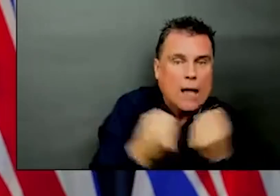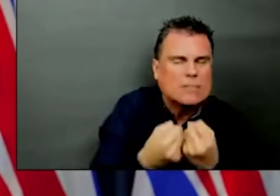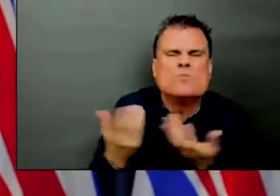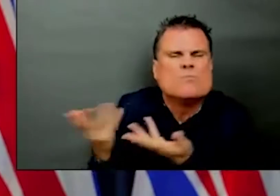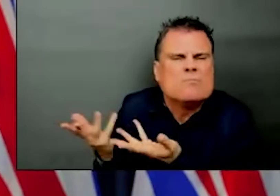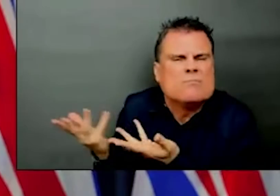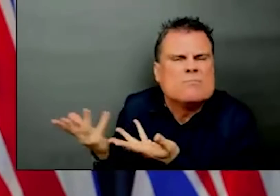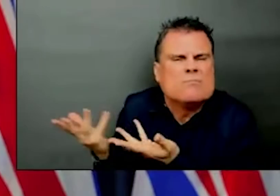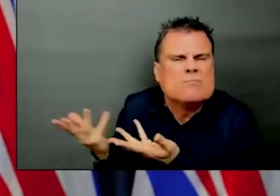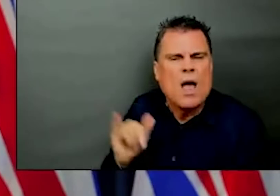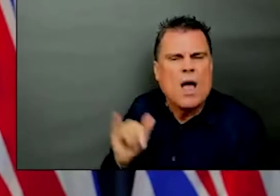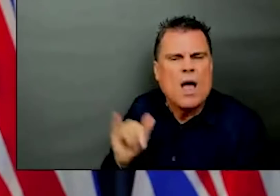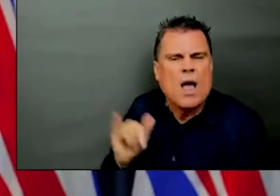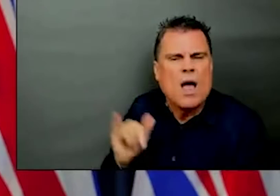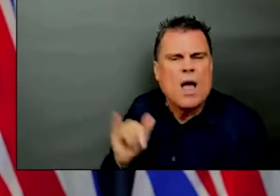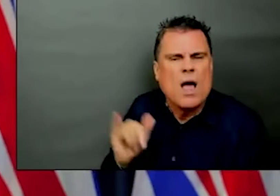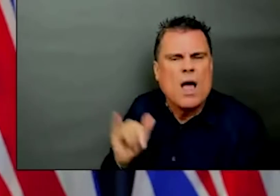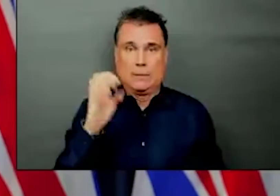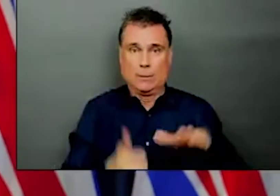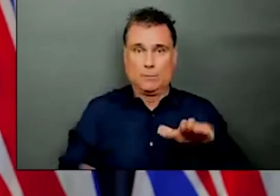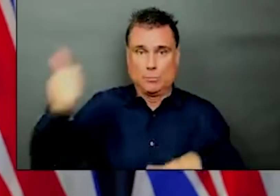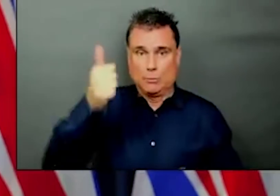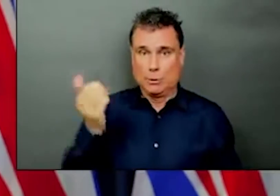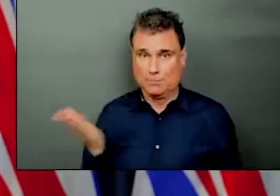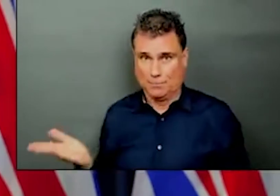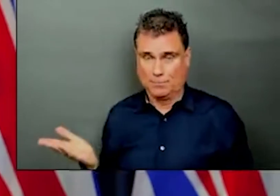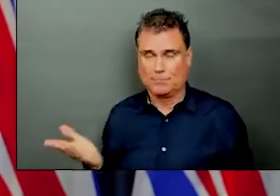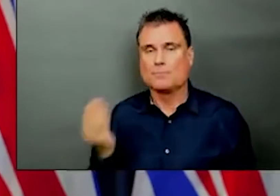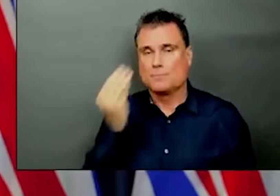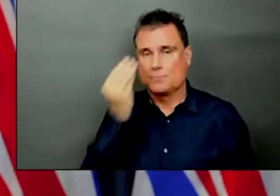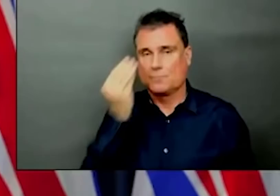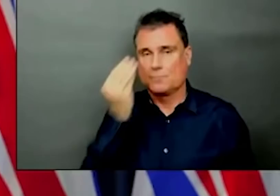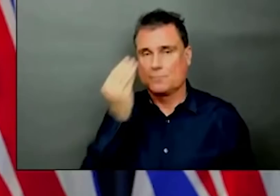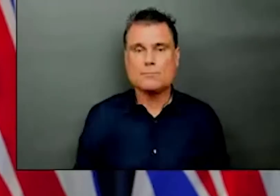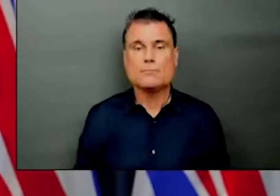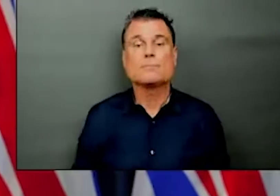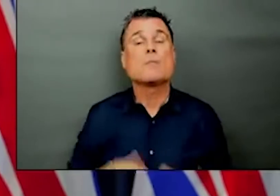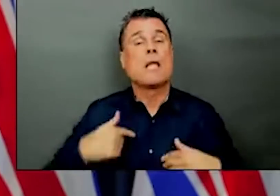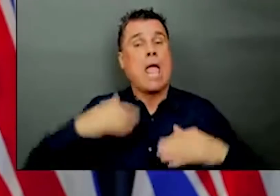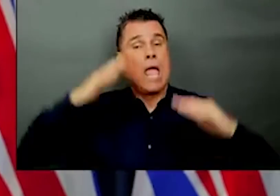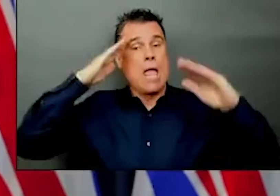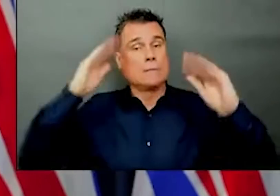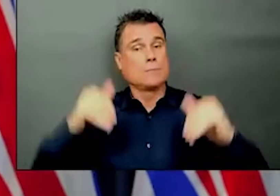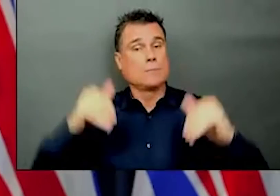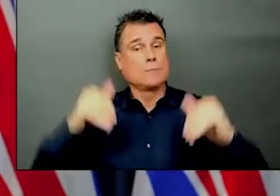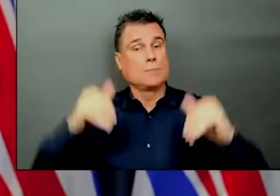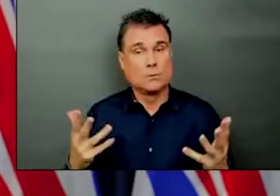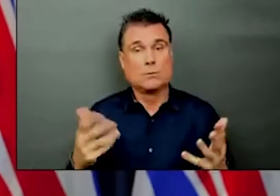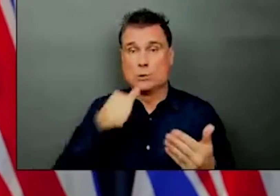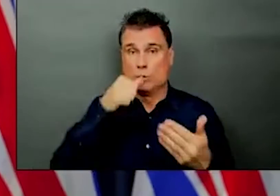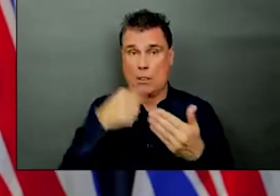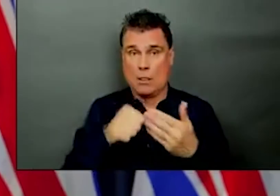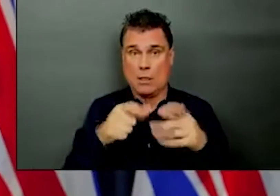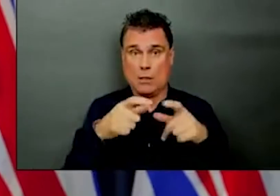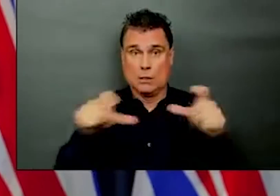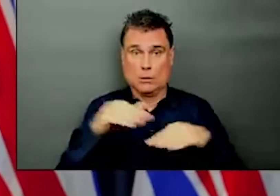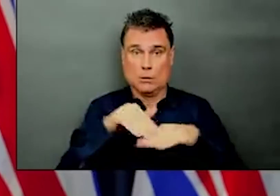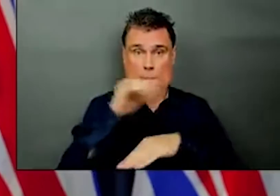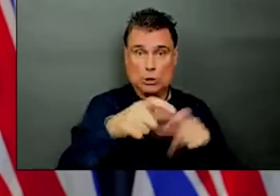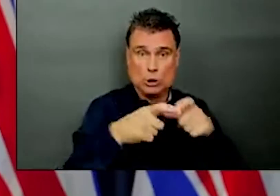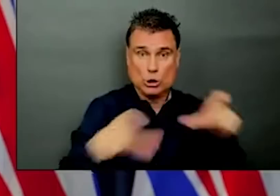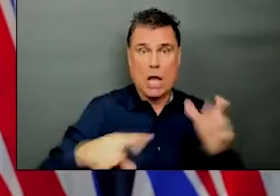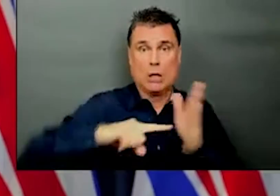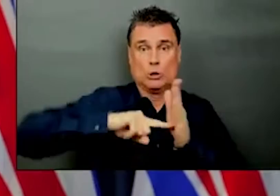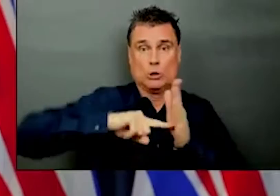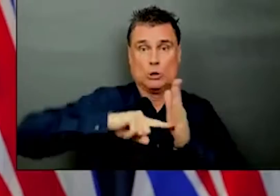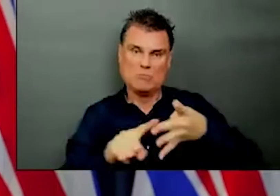our expectation is that the checks will start to roll in March, middle of March, and we're hopeful that it'll be a number of weeks. Again,